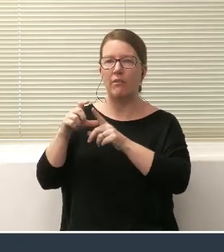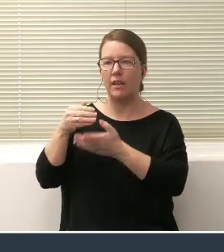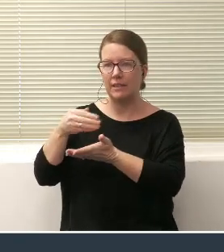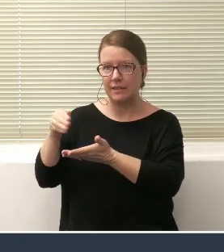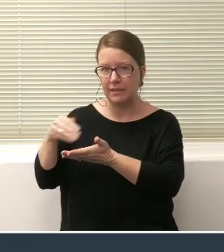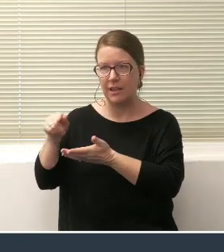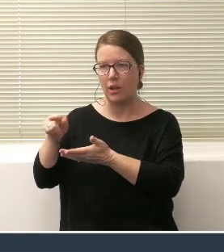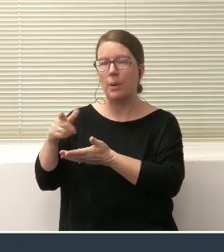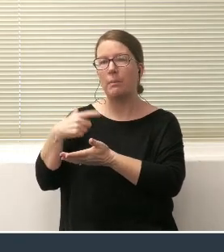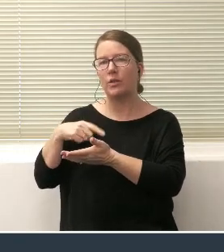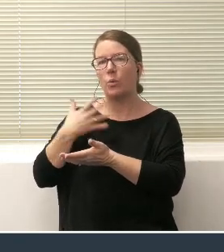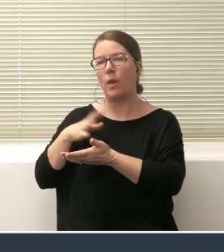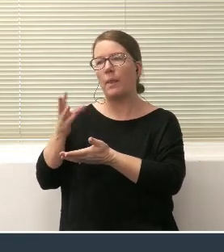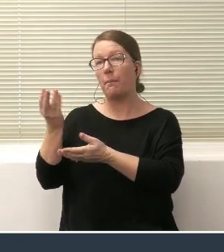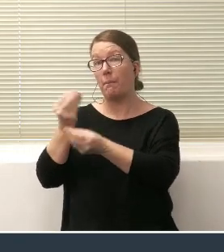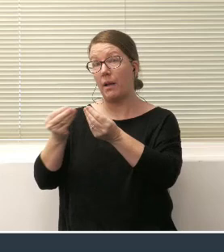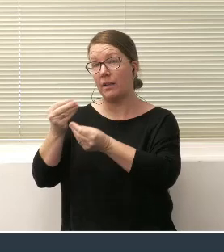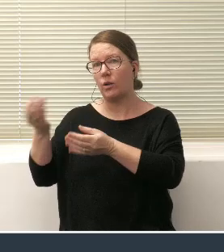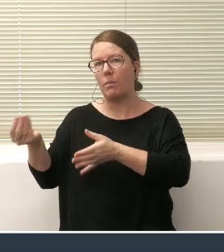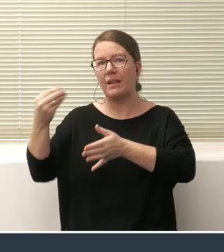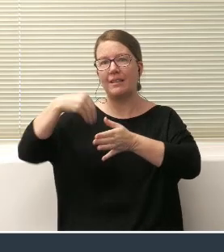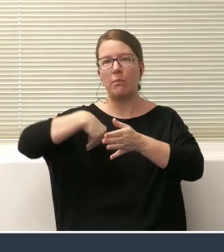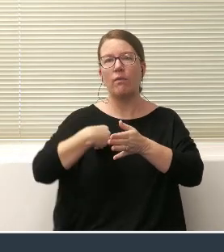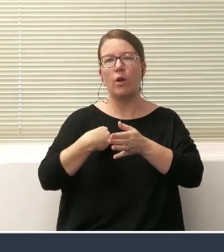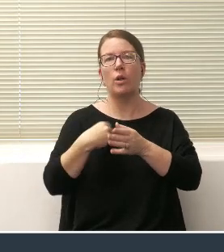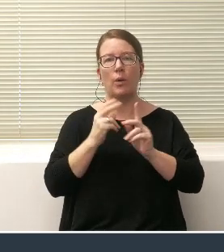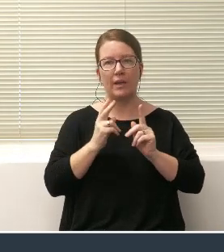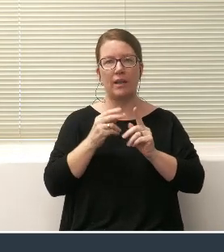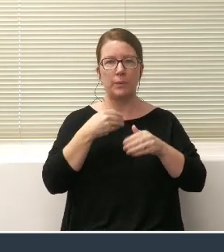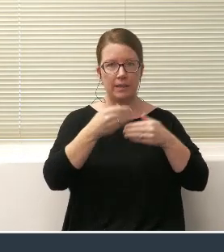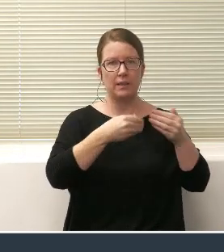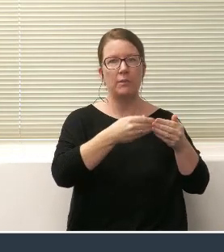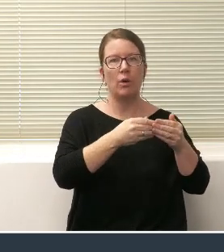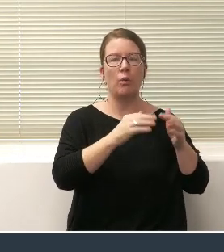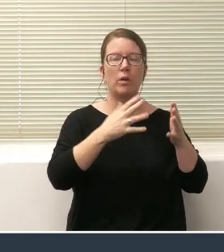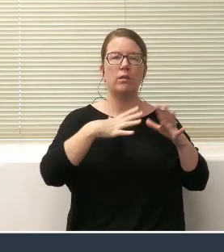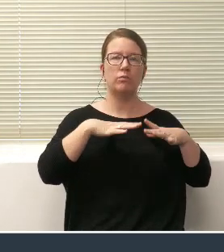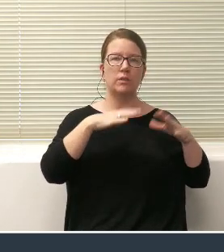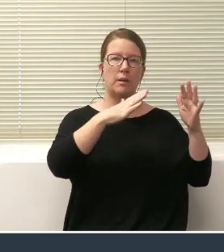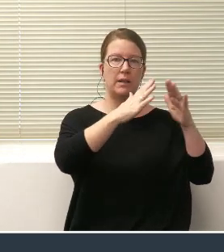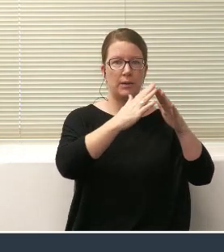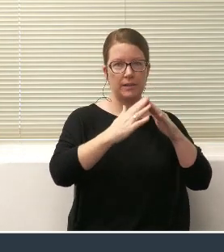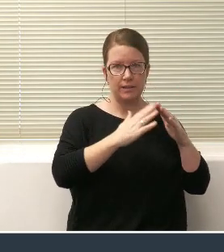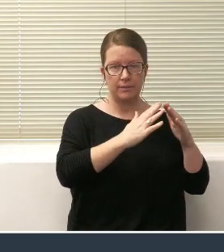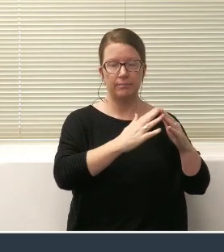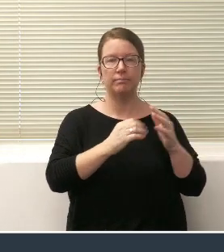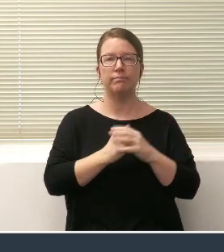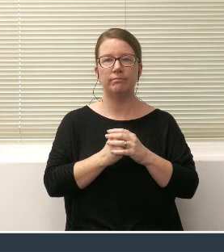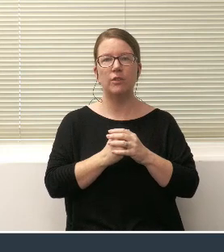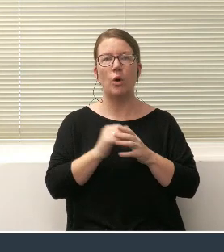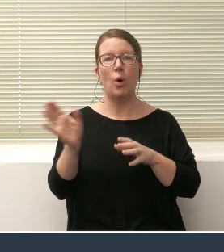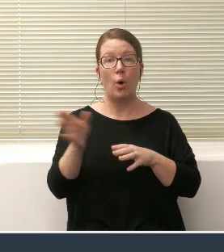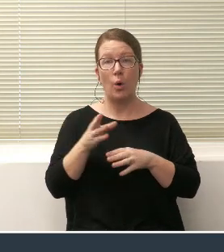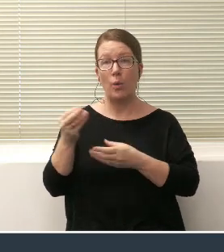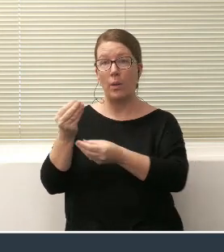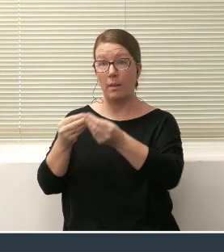housing portfolio. So all our modelling and in the consultation document, all the numbers in there showed the money being reinvested back into the housing